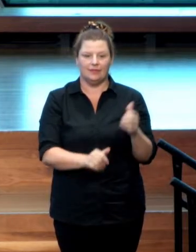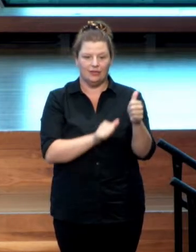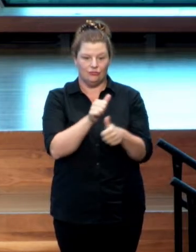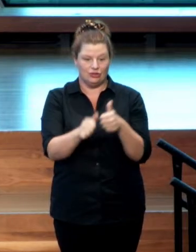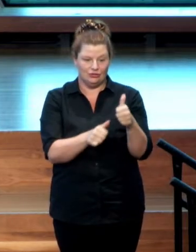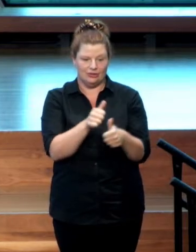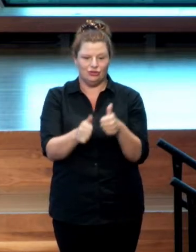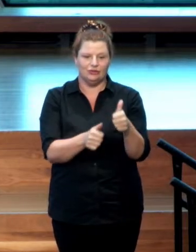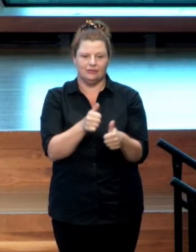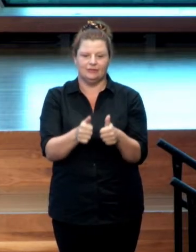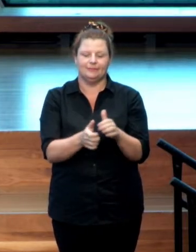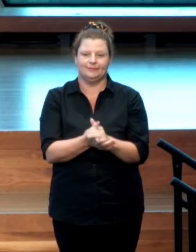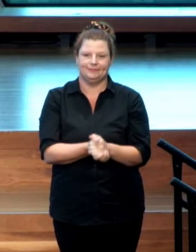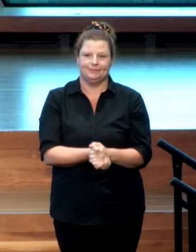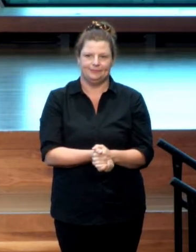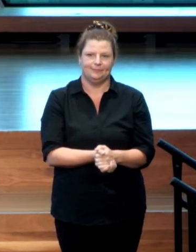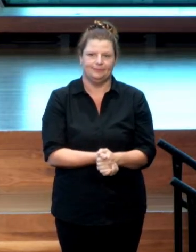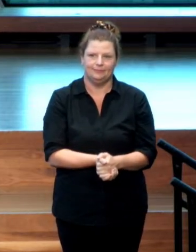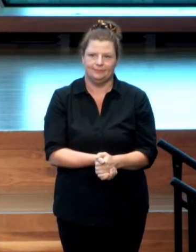Congratulations.